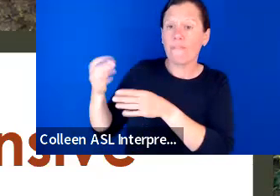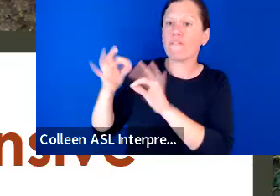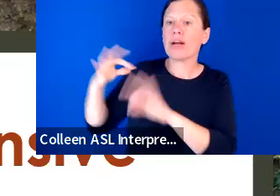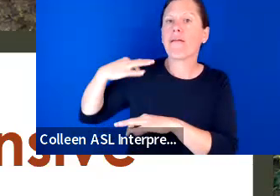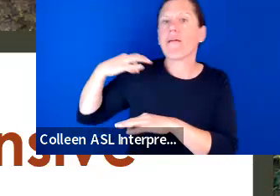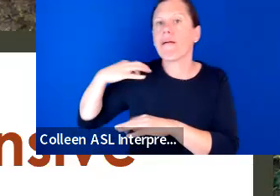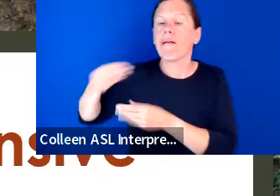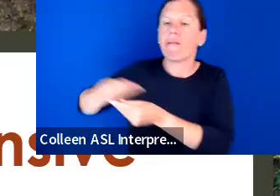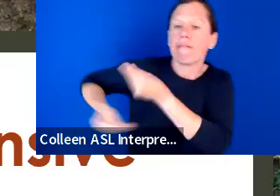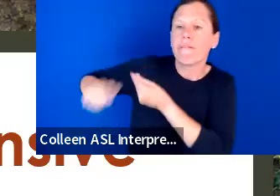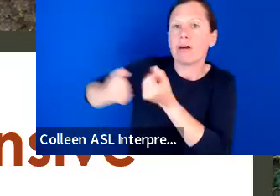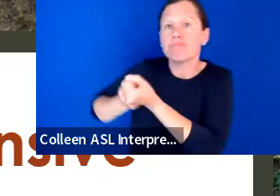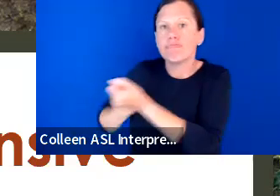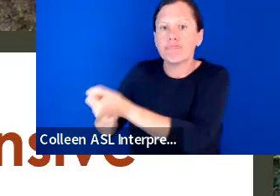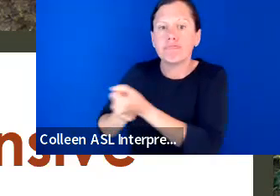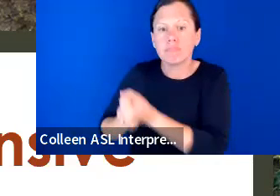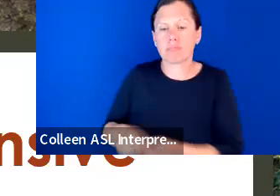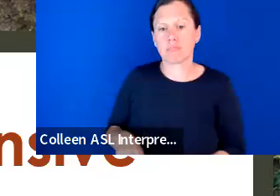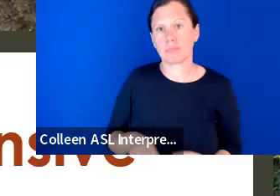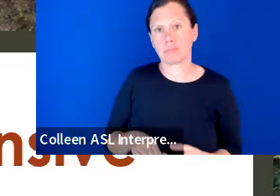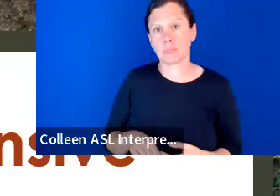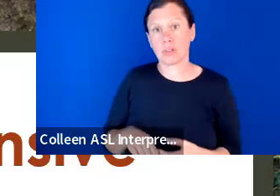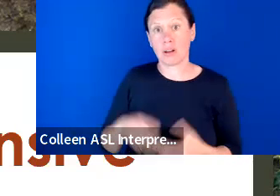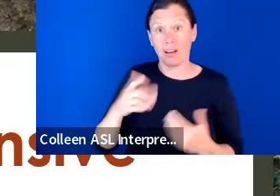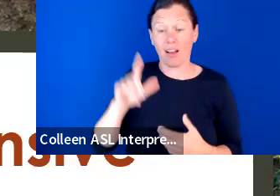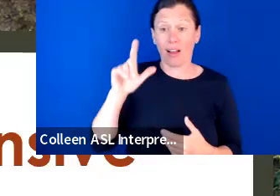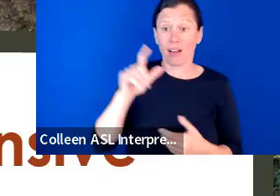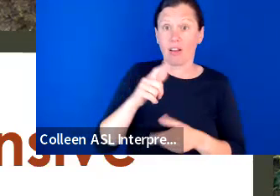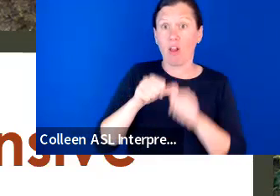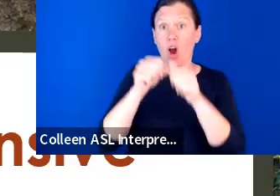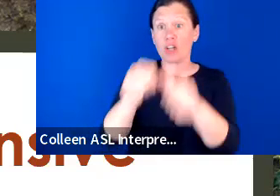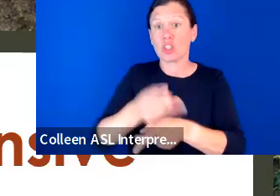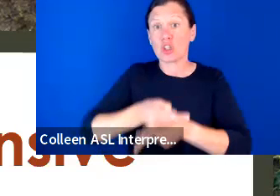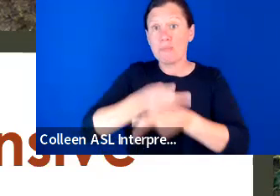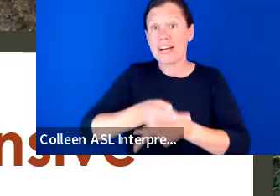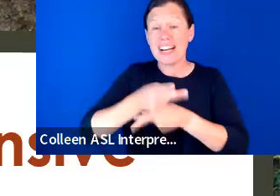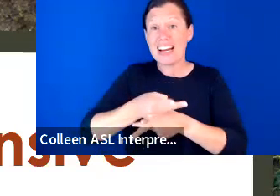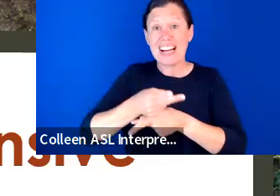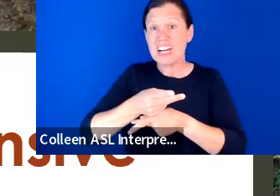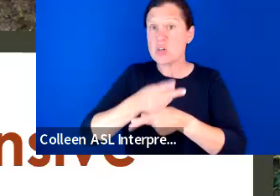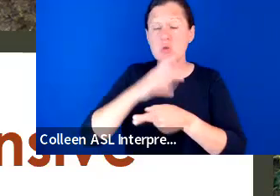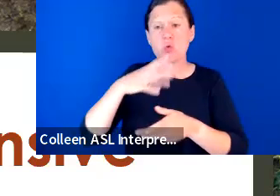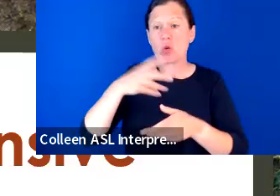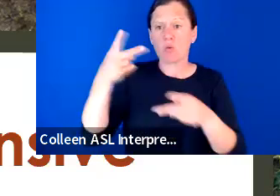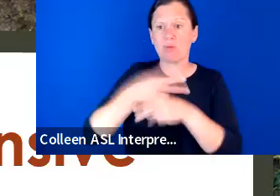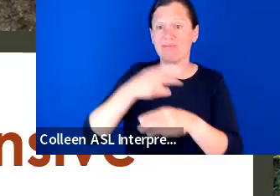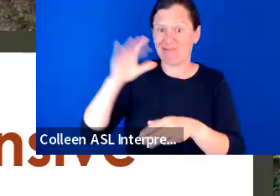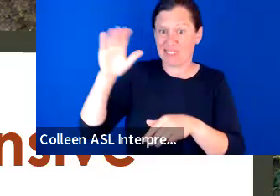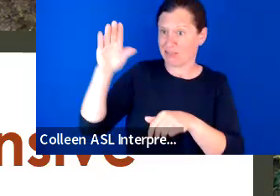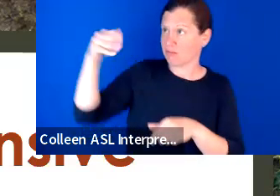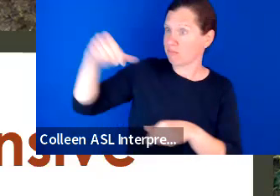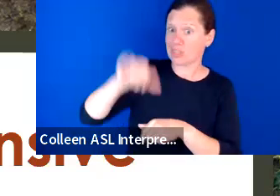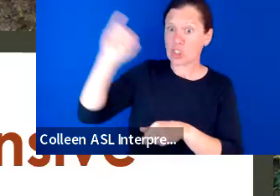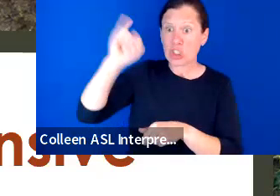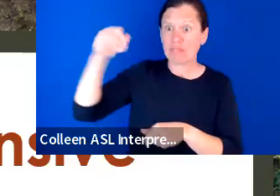second. Because long-term care isn't medical care, it's not covered by health insurance or Medicare, except in very rare